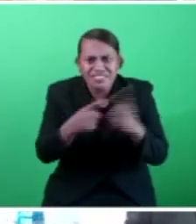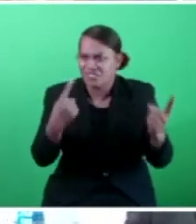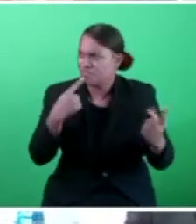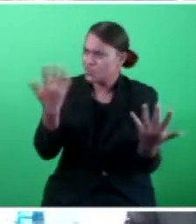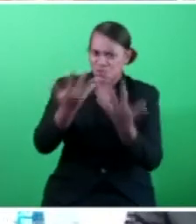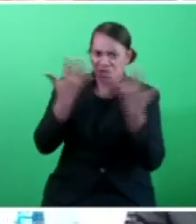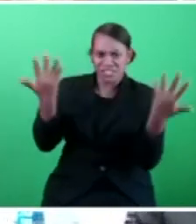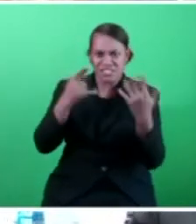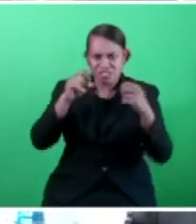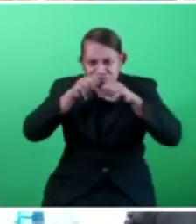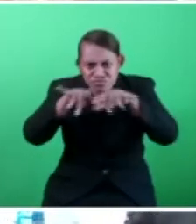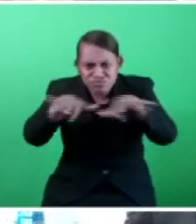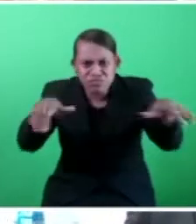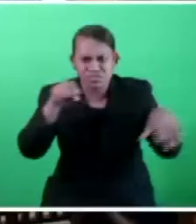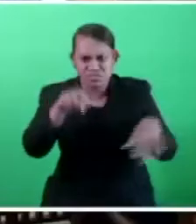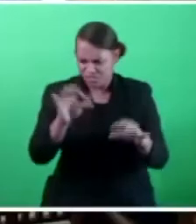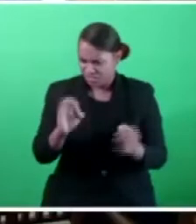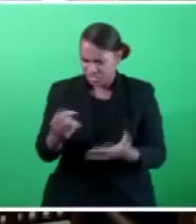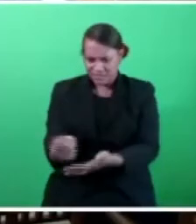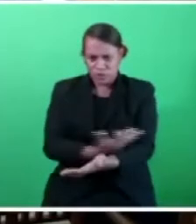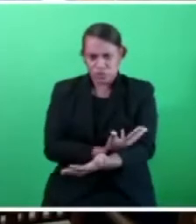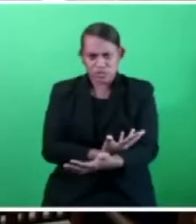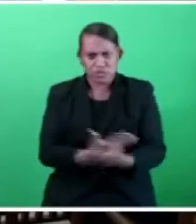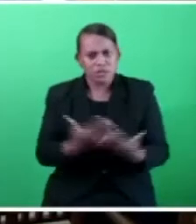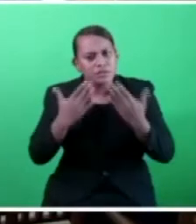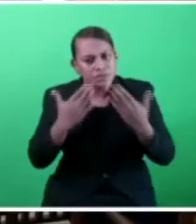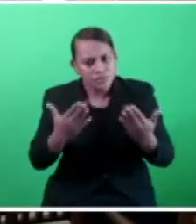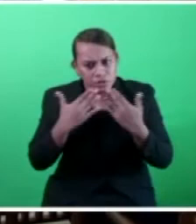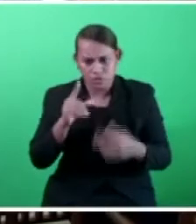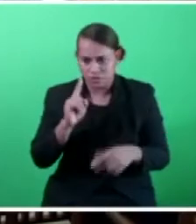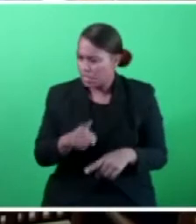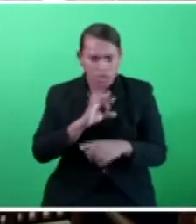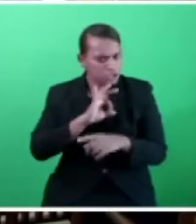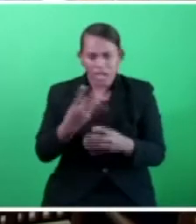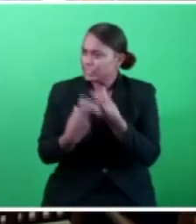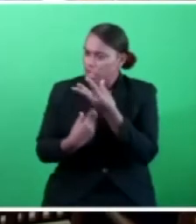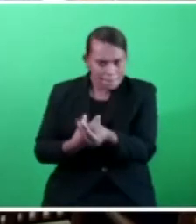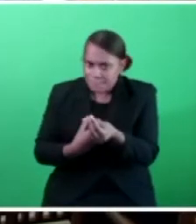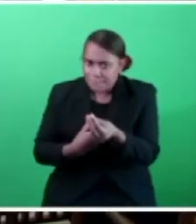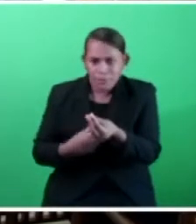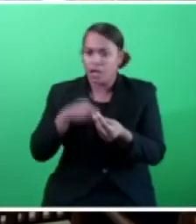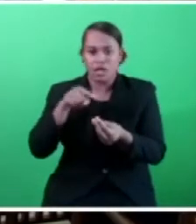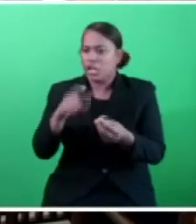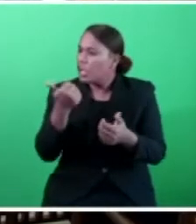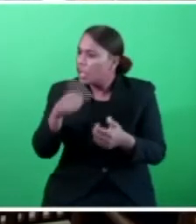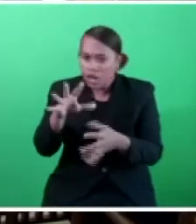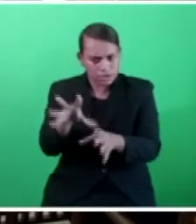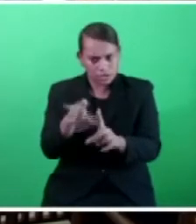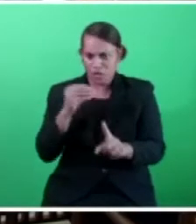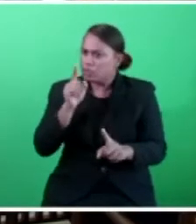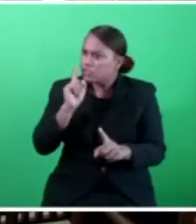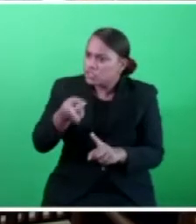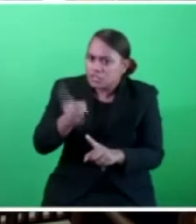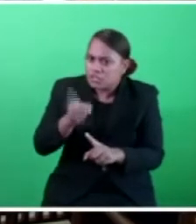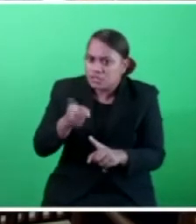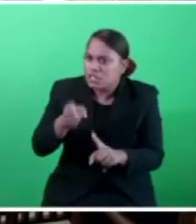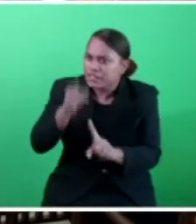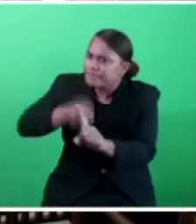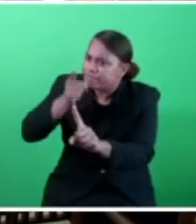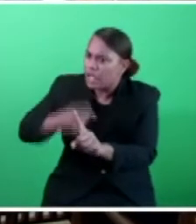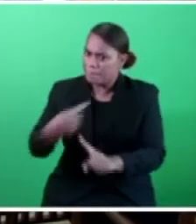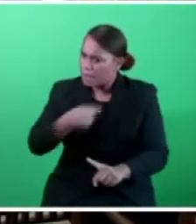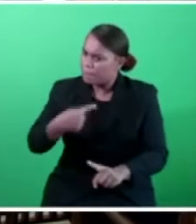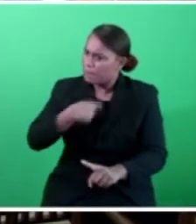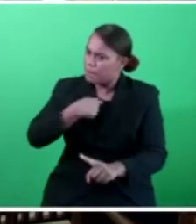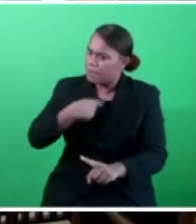post. Thank you. He needs to withdraw that. And stop picking on me and my classmates